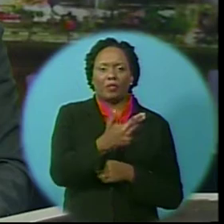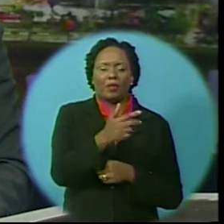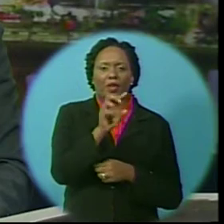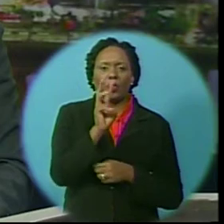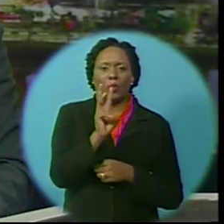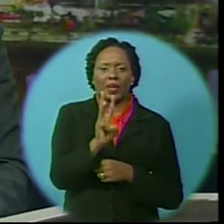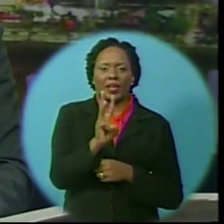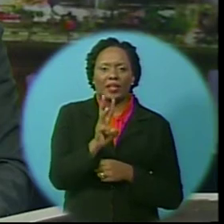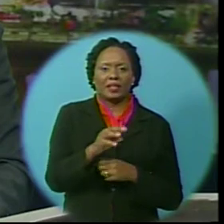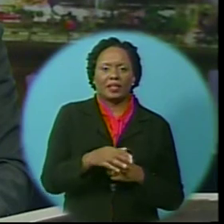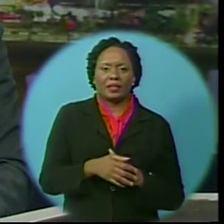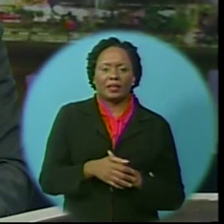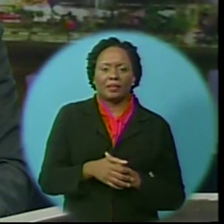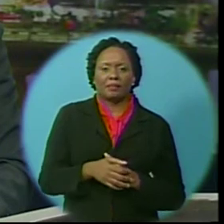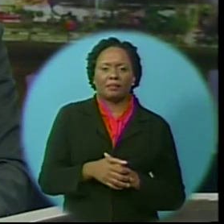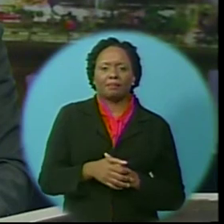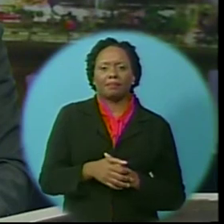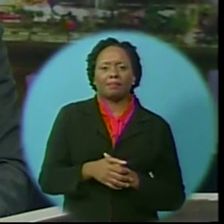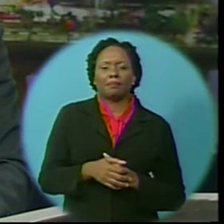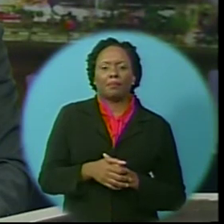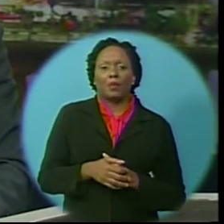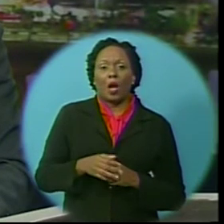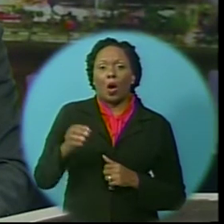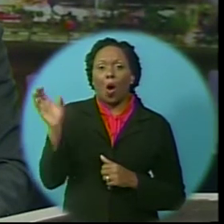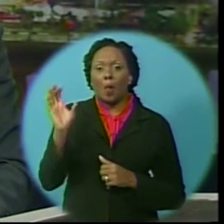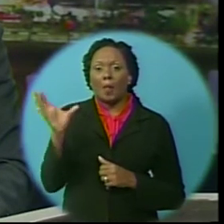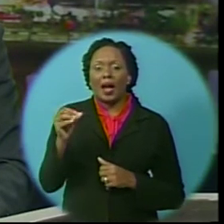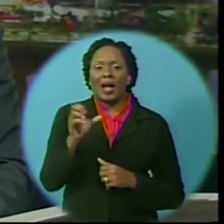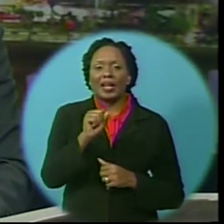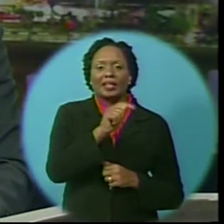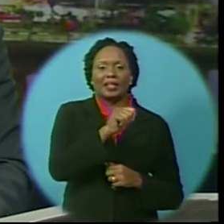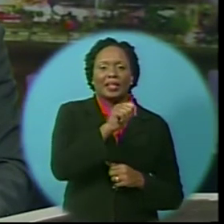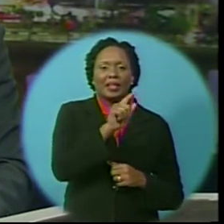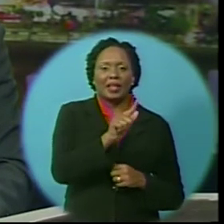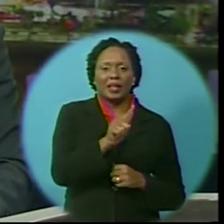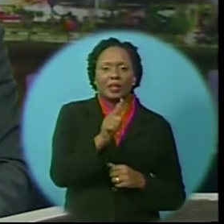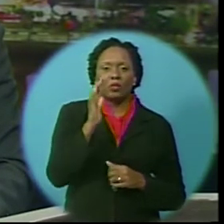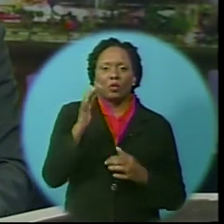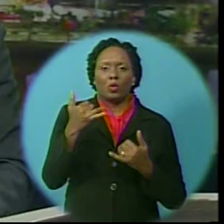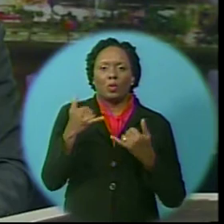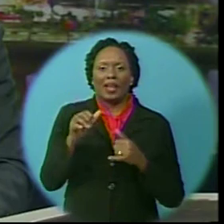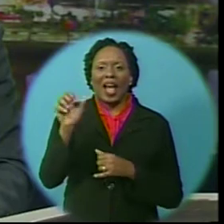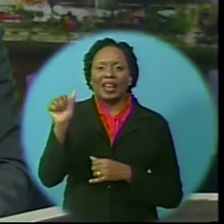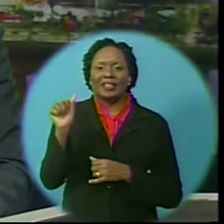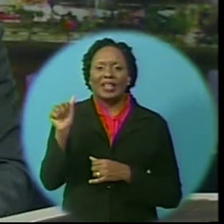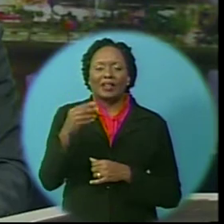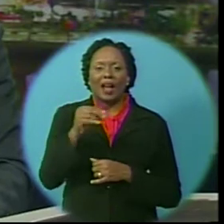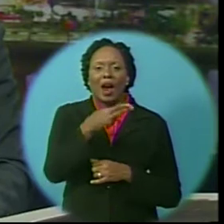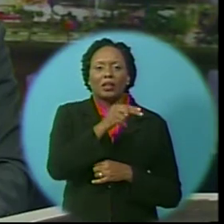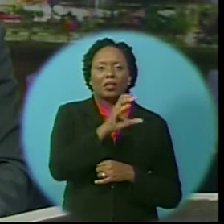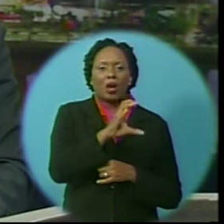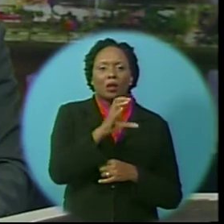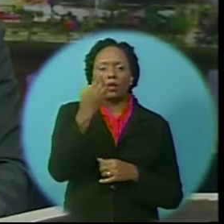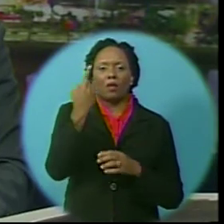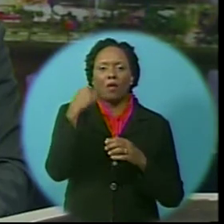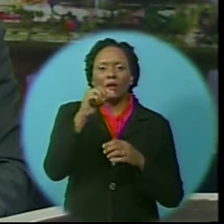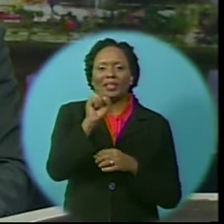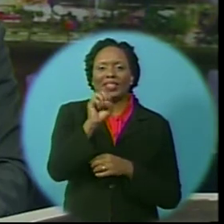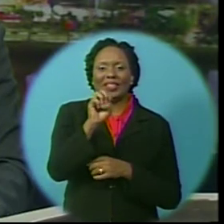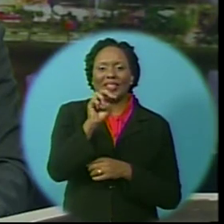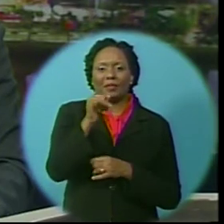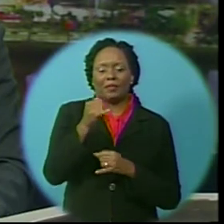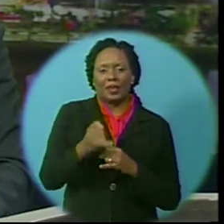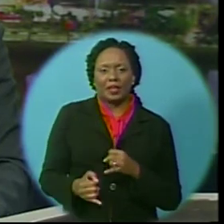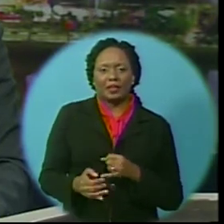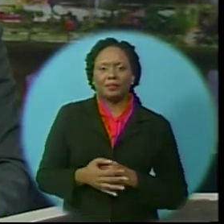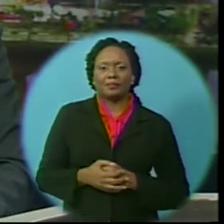That's Comber and St. Leonard's will join Alexandra and Harrison College in the semi-finals. In more cricket news, the first